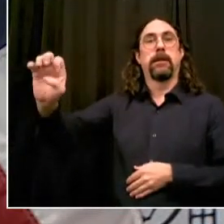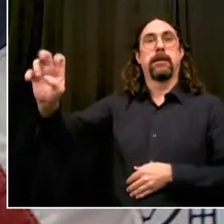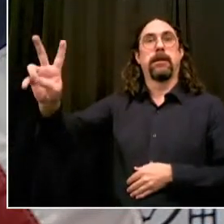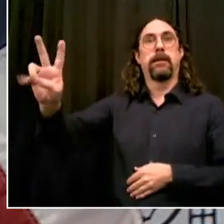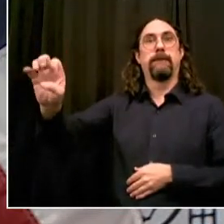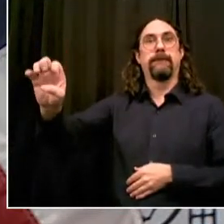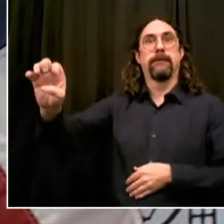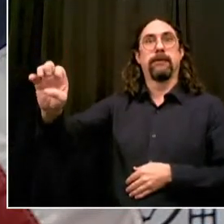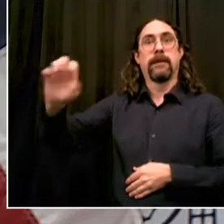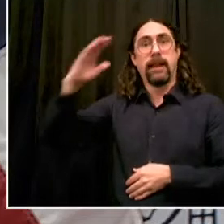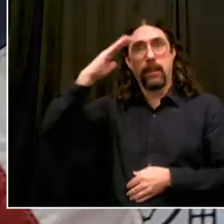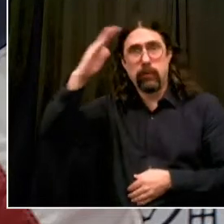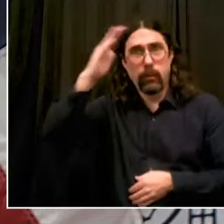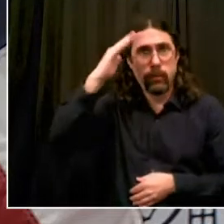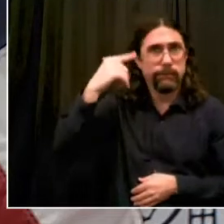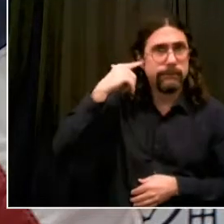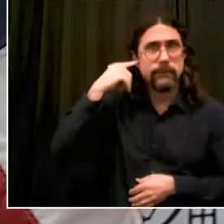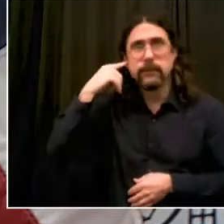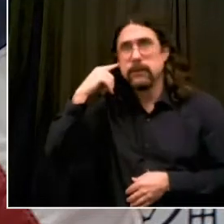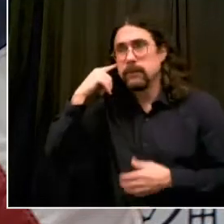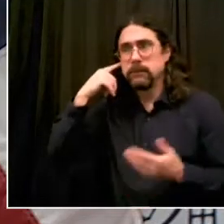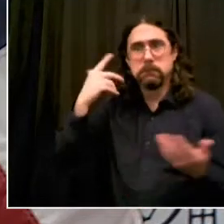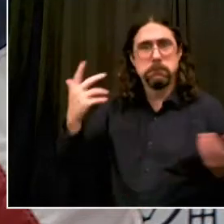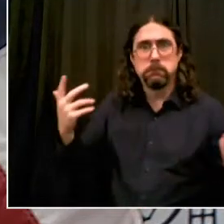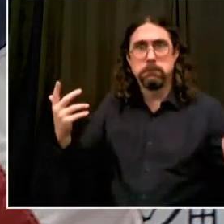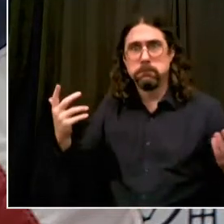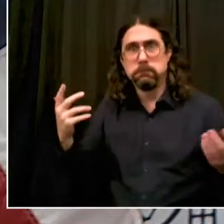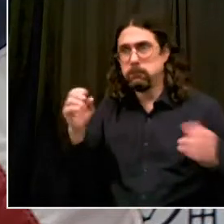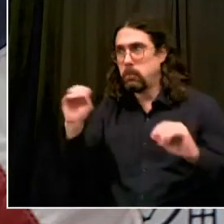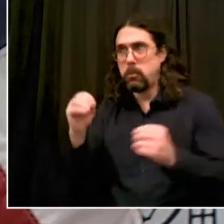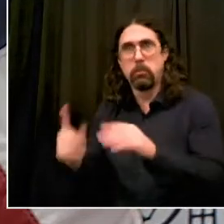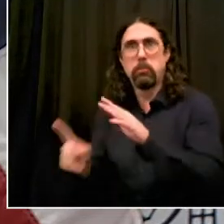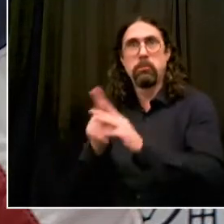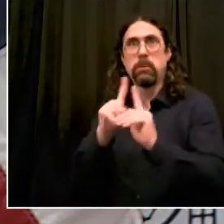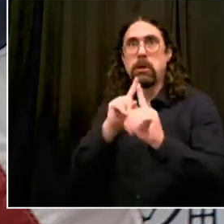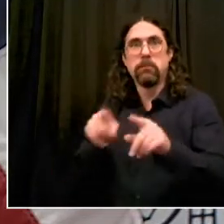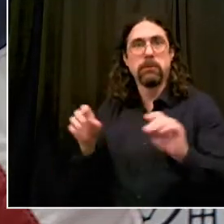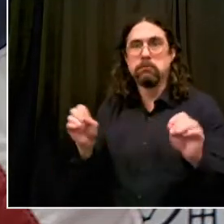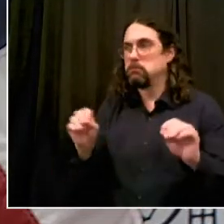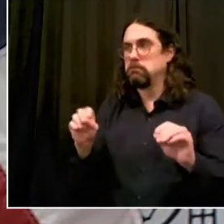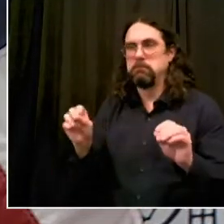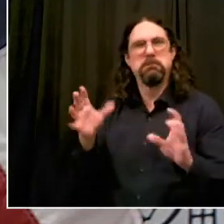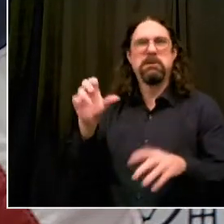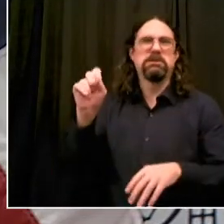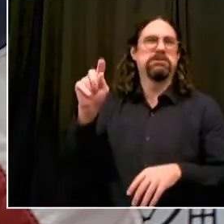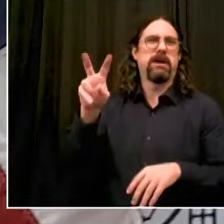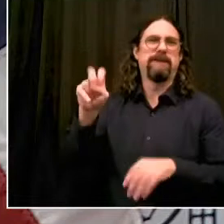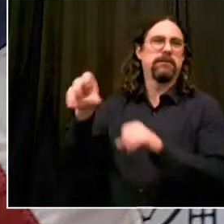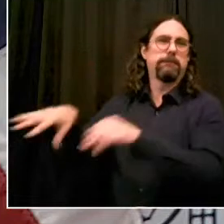come back to you. Let's get back to Steve. We're going to go to Jen from WNBC next.